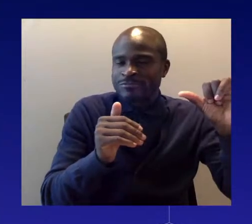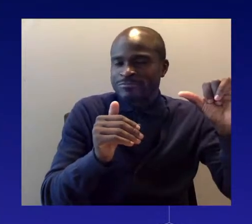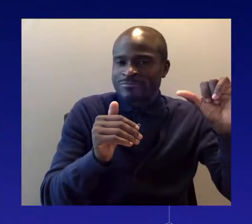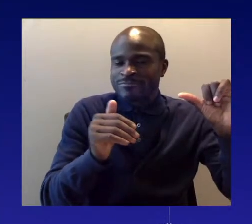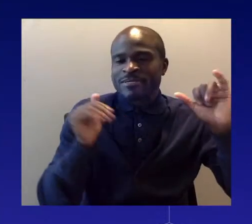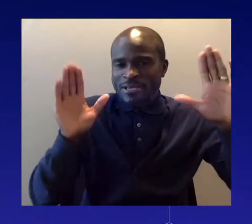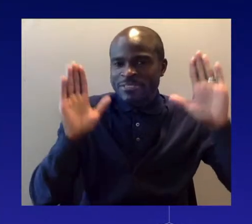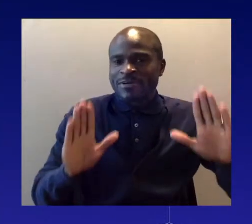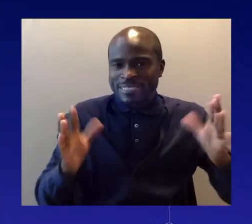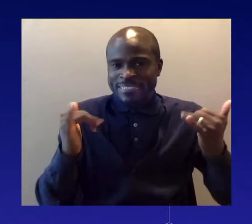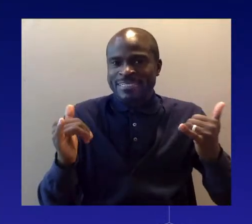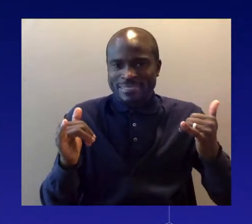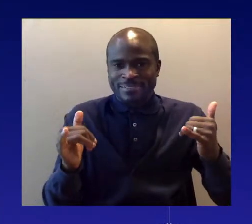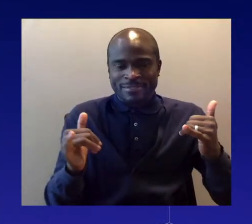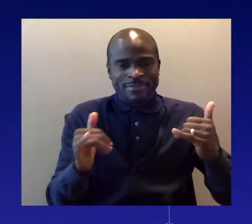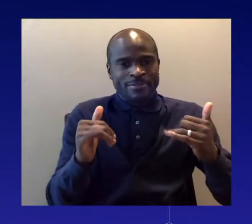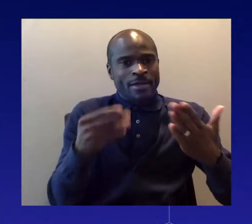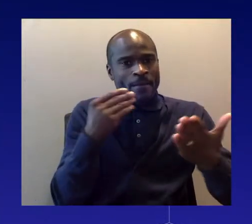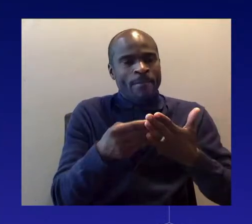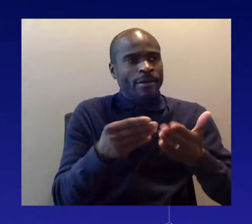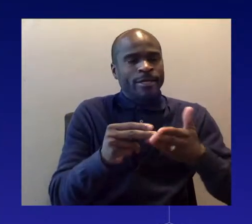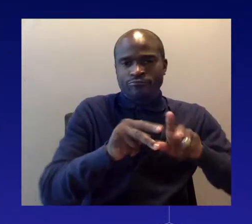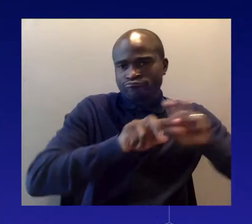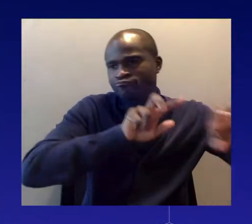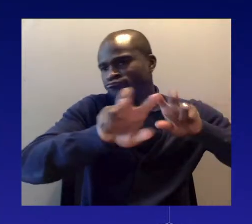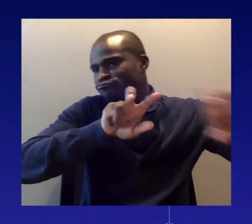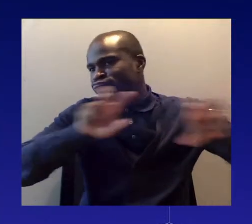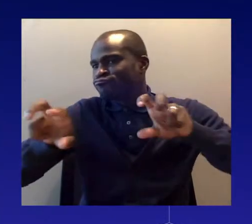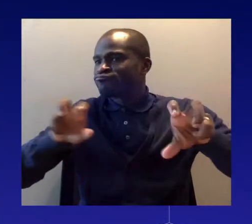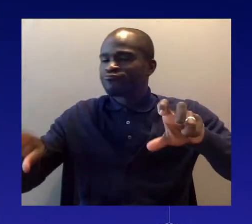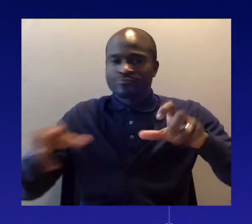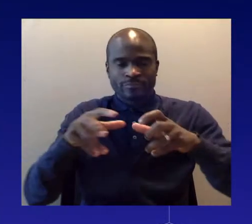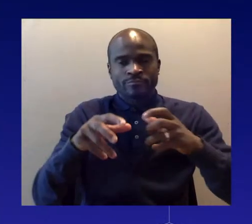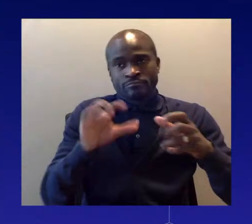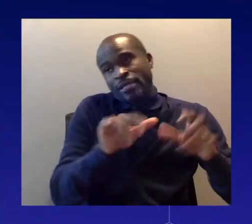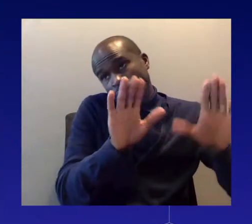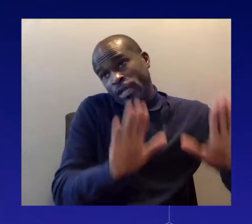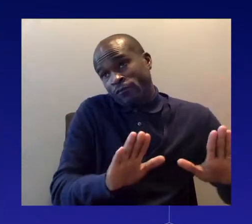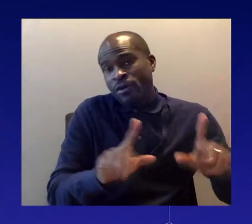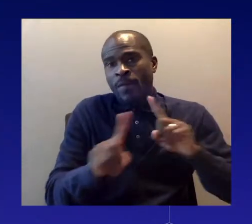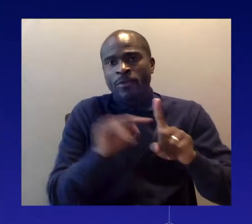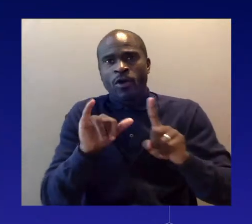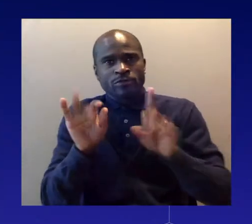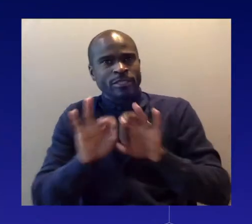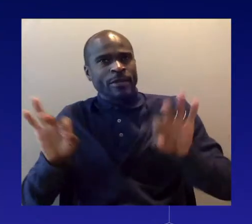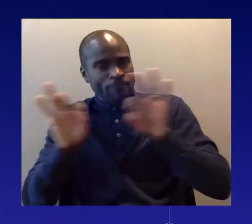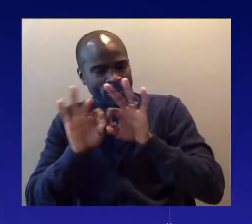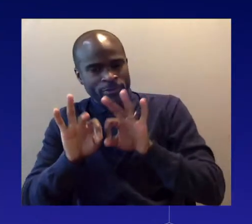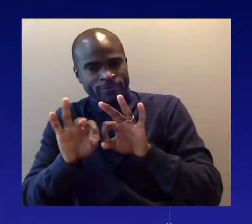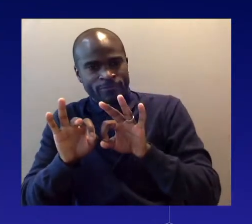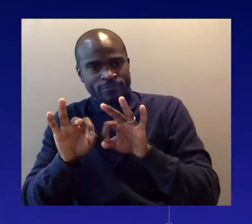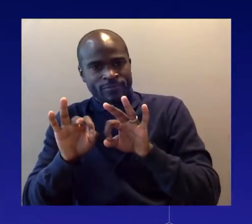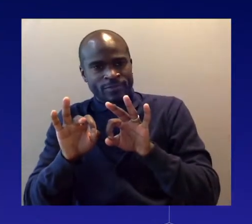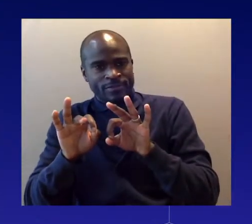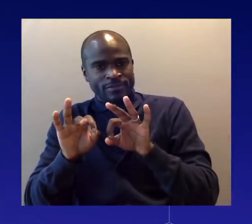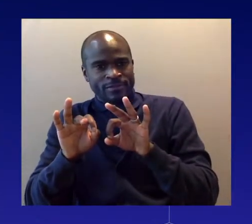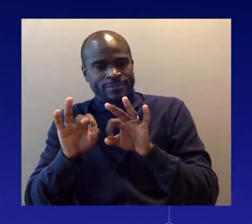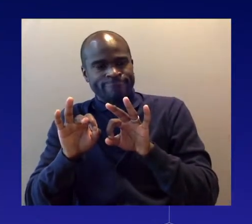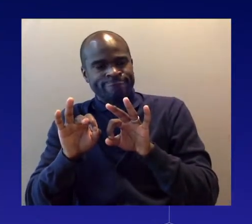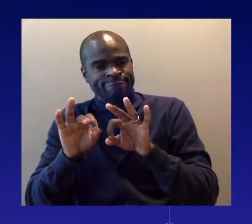on payment flows and letting dollars move, but we need to make sure that this continues to stay in the spirit